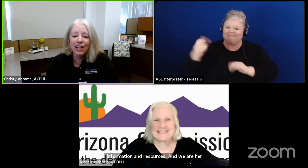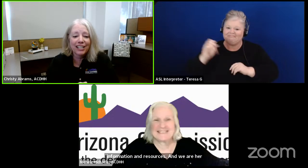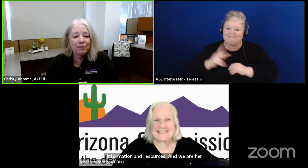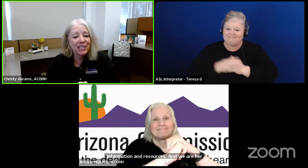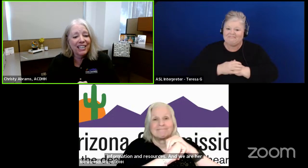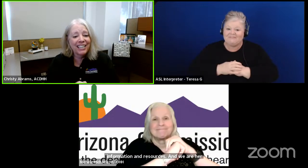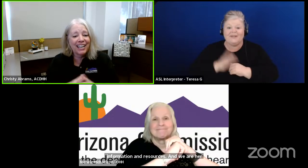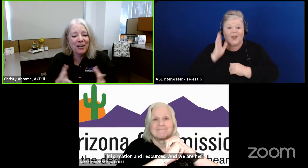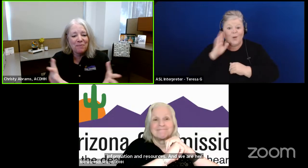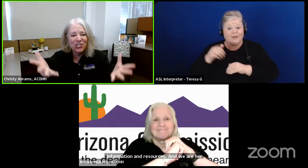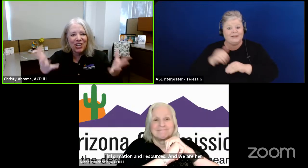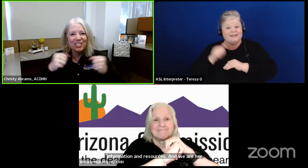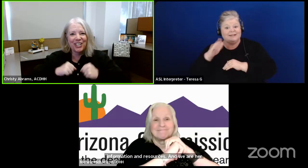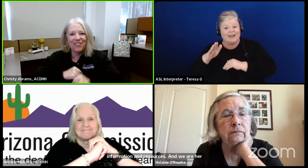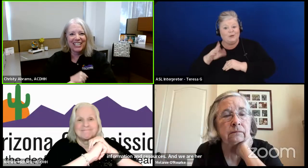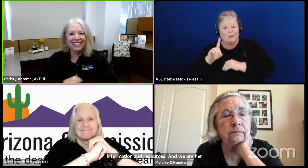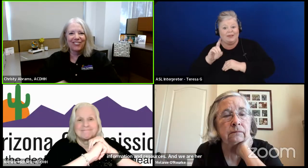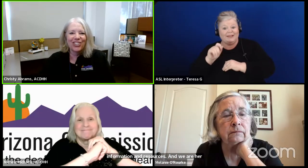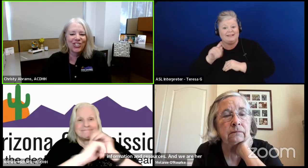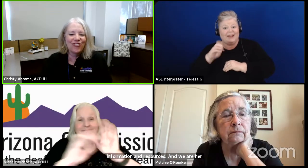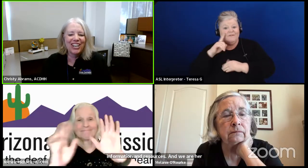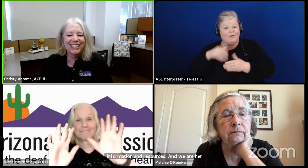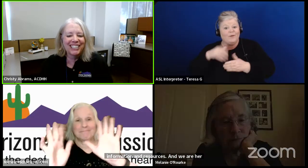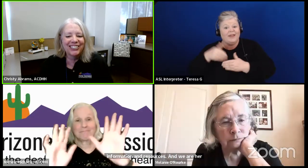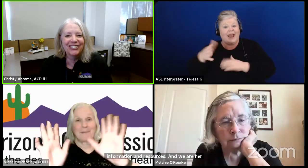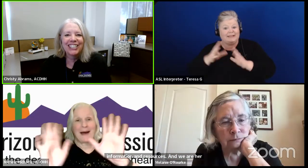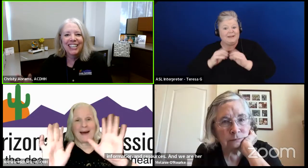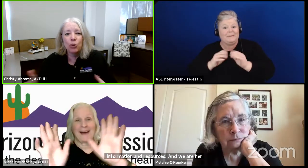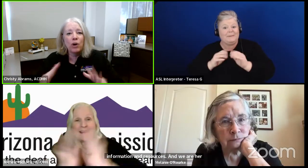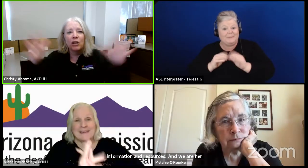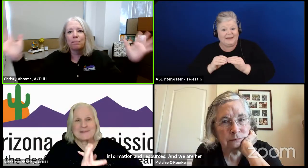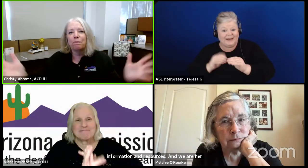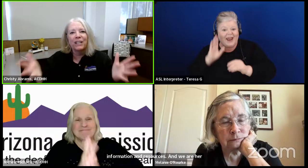you for our next meeting. And I know Michelle's going to want to wish you well,